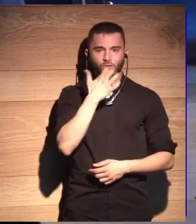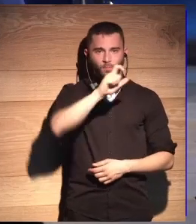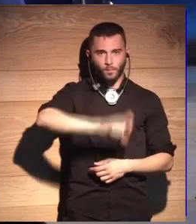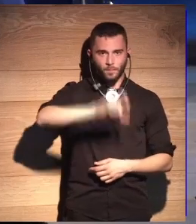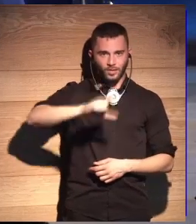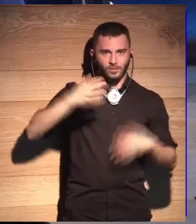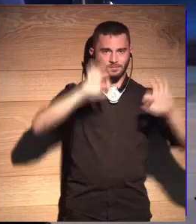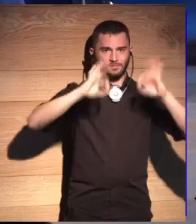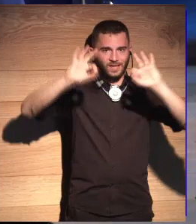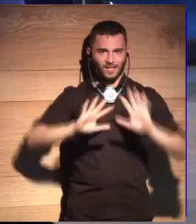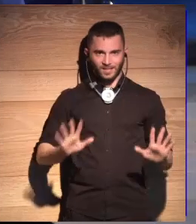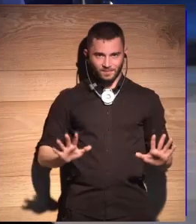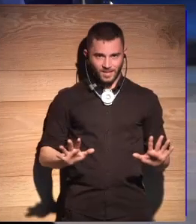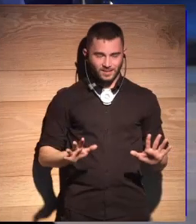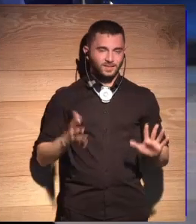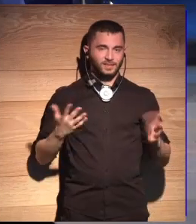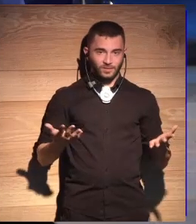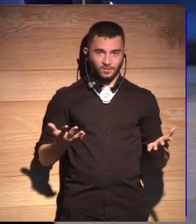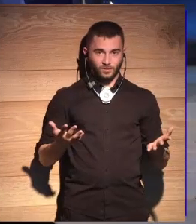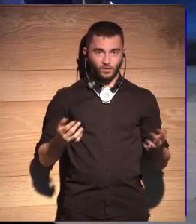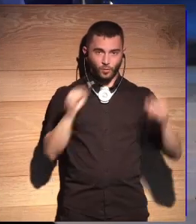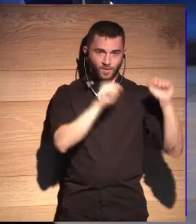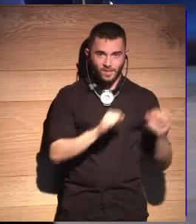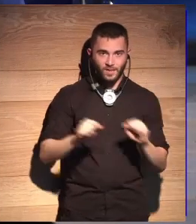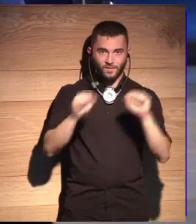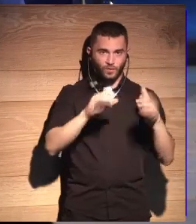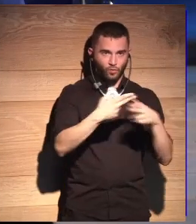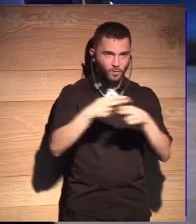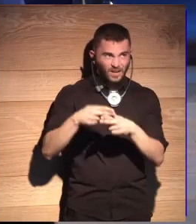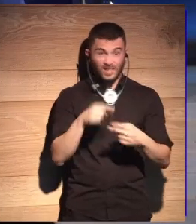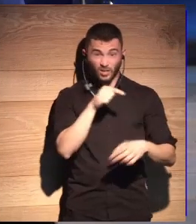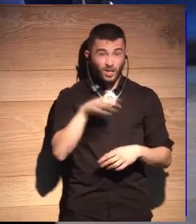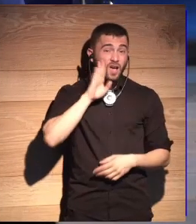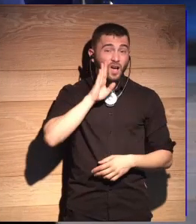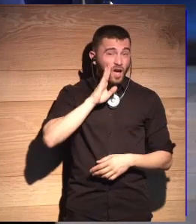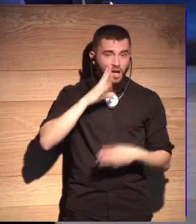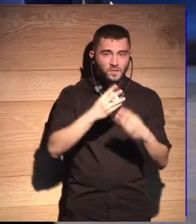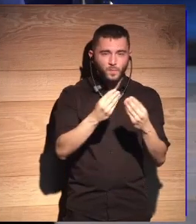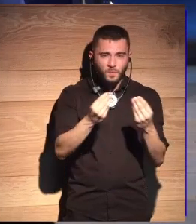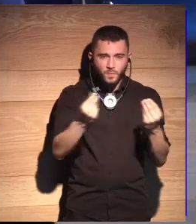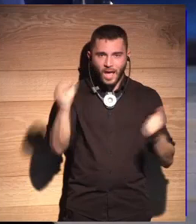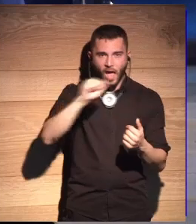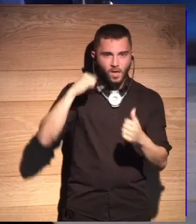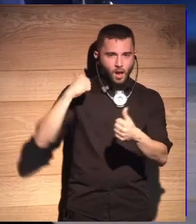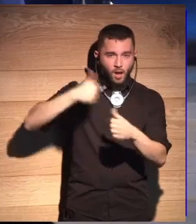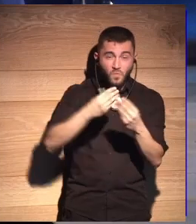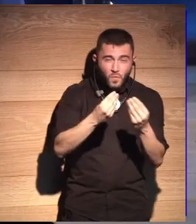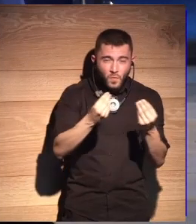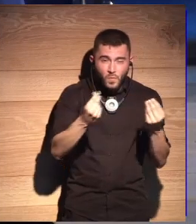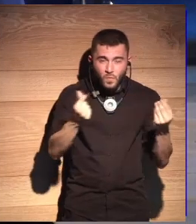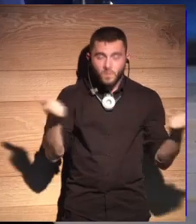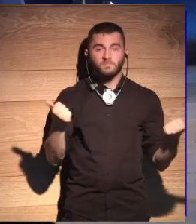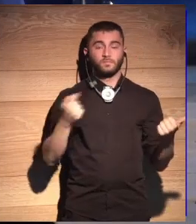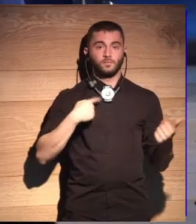party. That these sorts of relationships, I think, have kind of dissolved really over the last 20 years, and we're now witnessing what happens in that